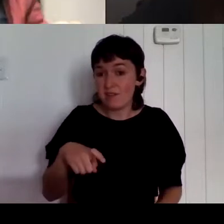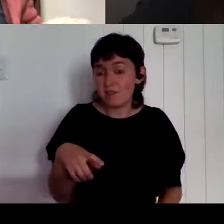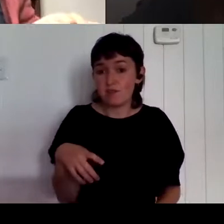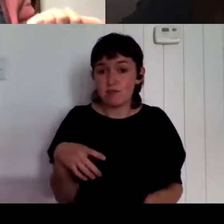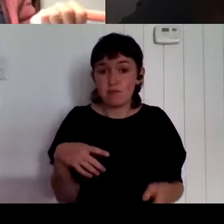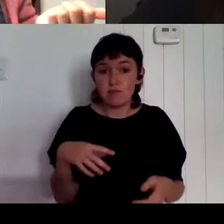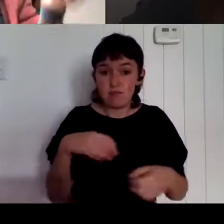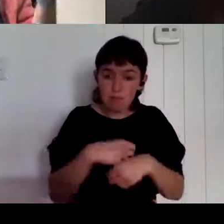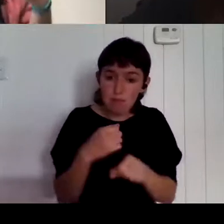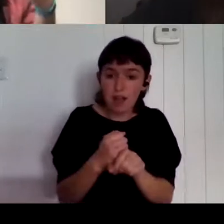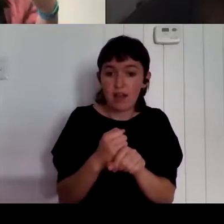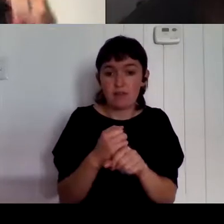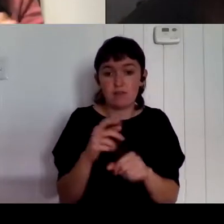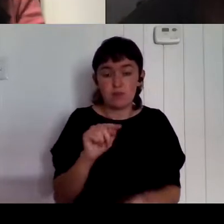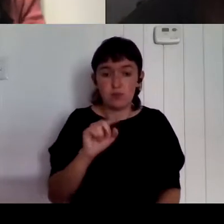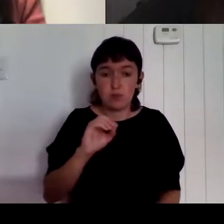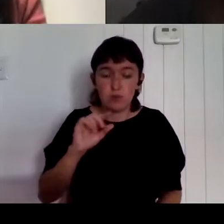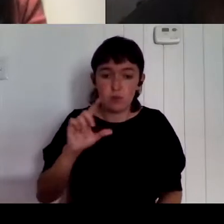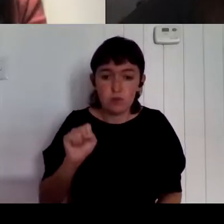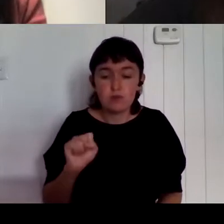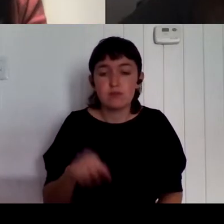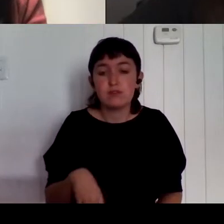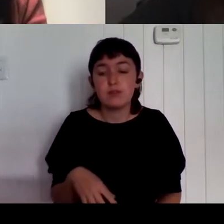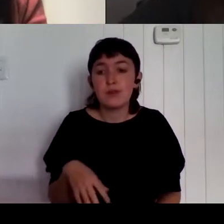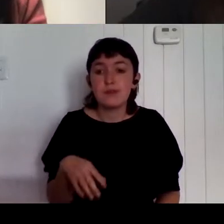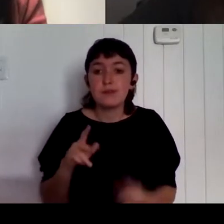also work in jellyfish if I modify them. Um,